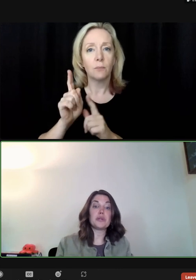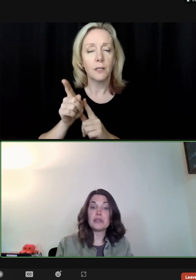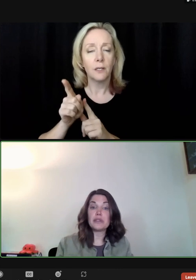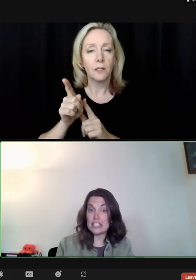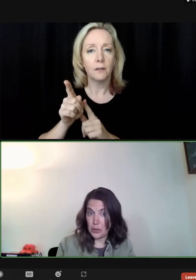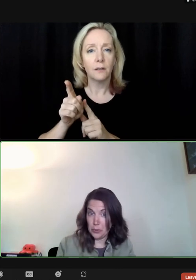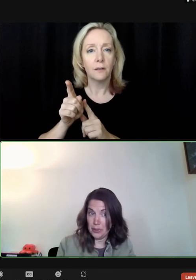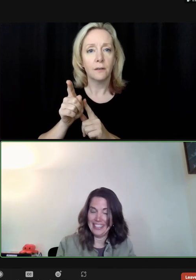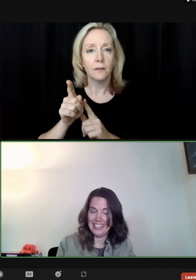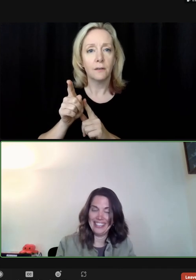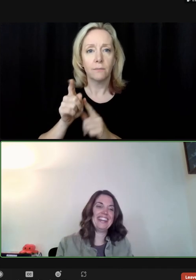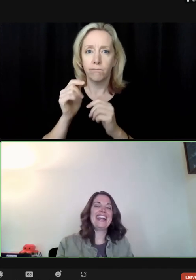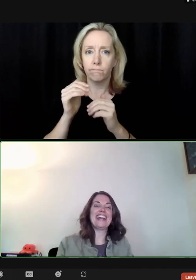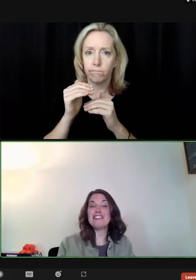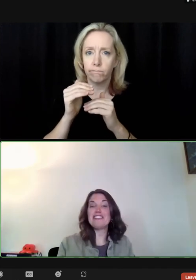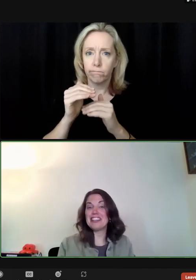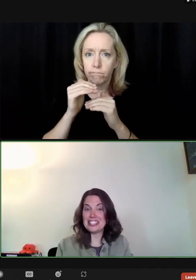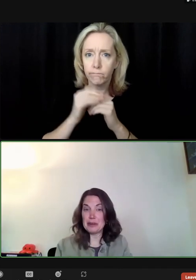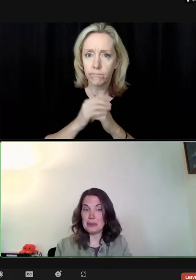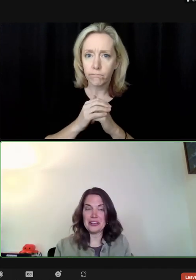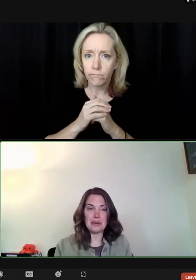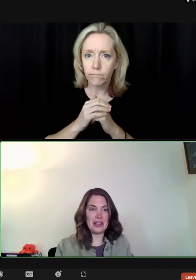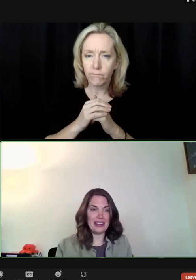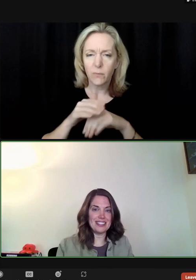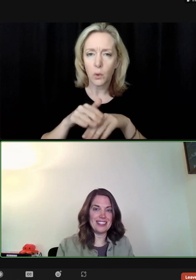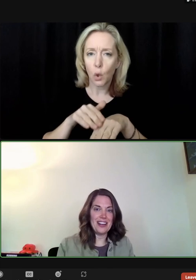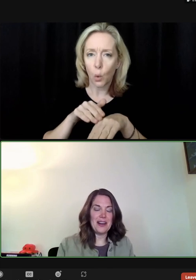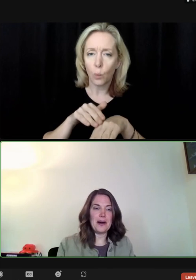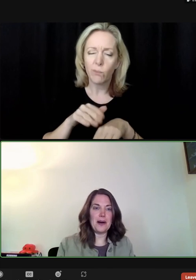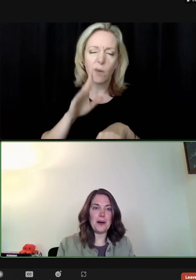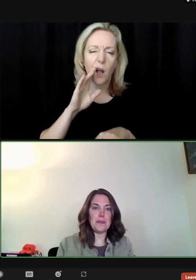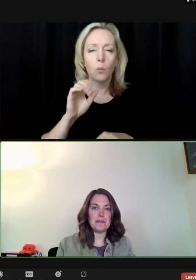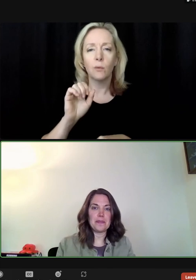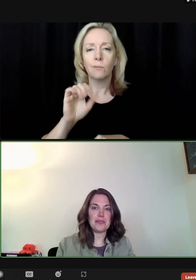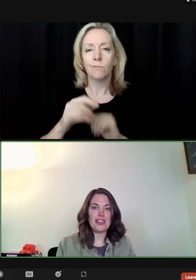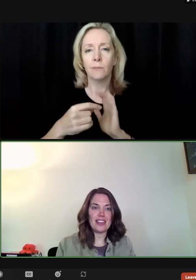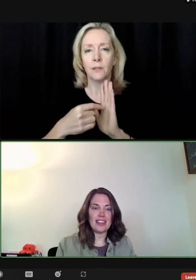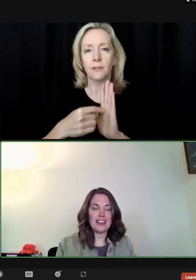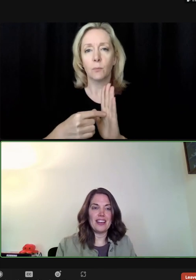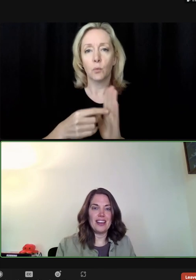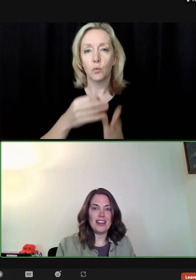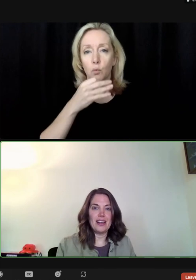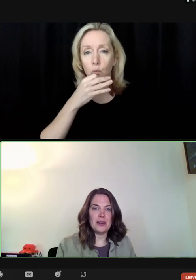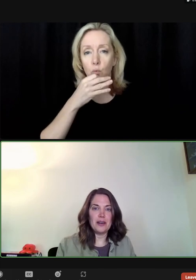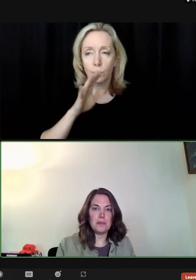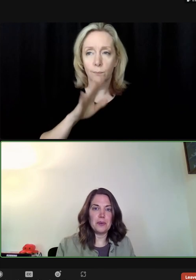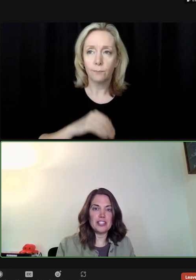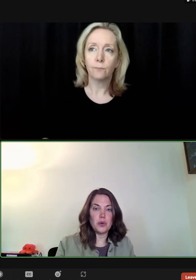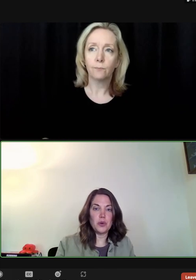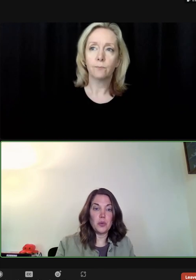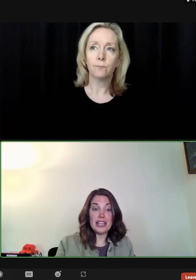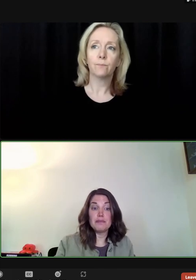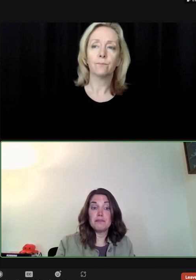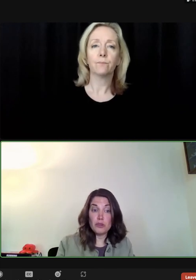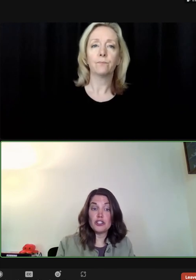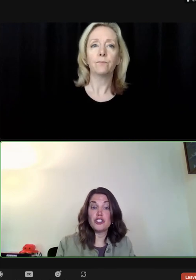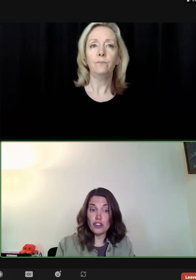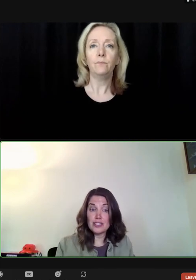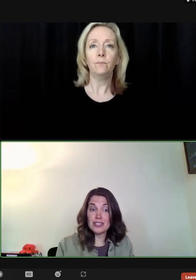right? Which is really, really slow. And I'll give you an example here in a minute. But